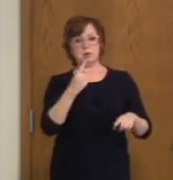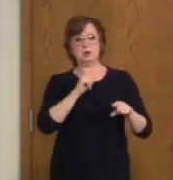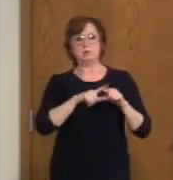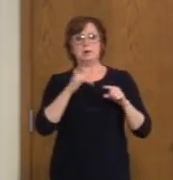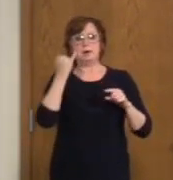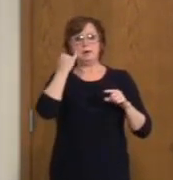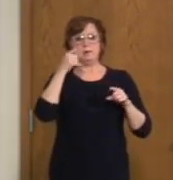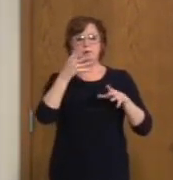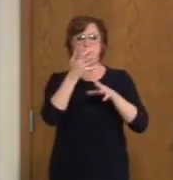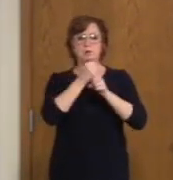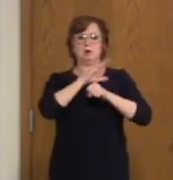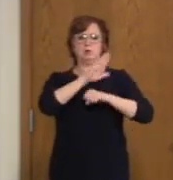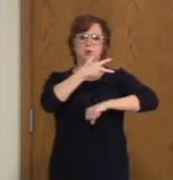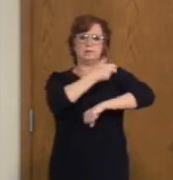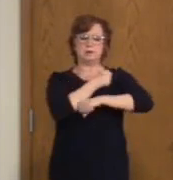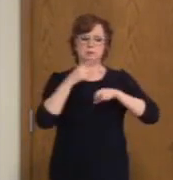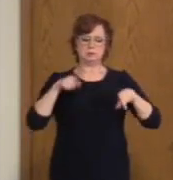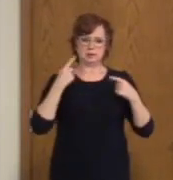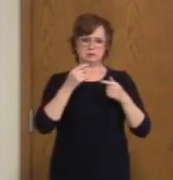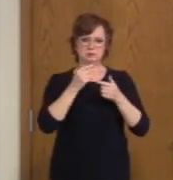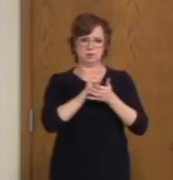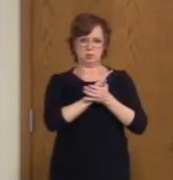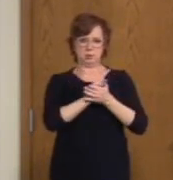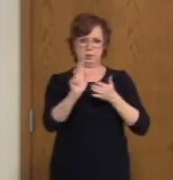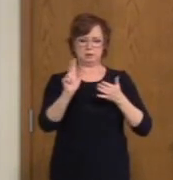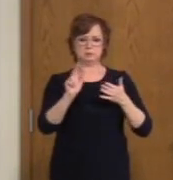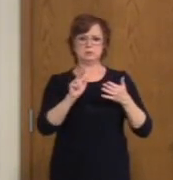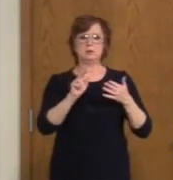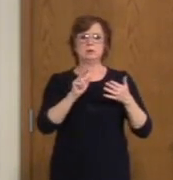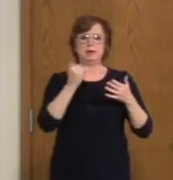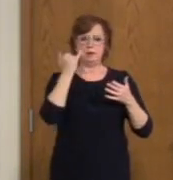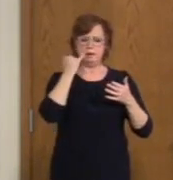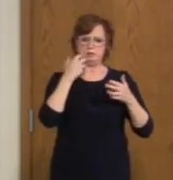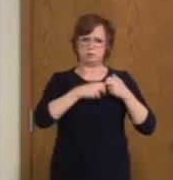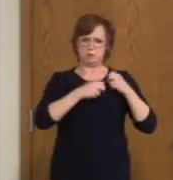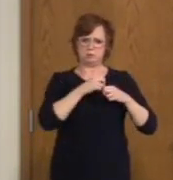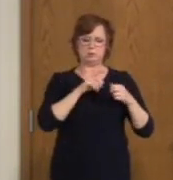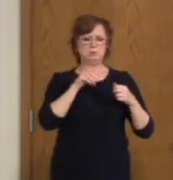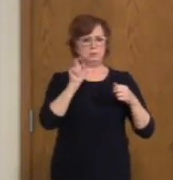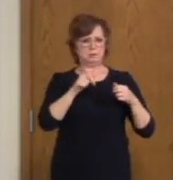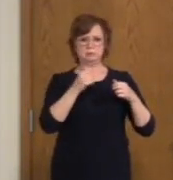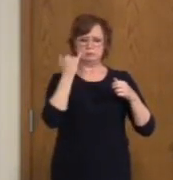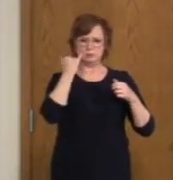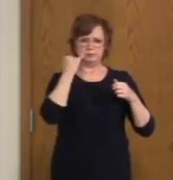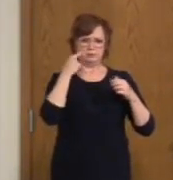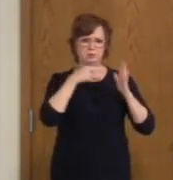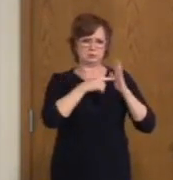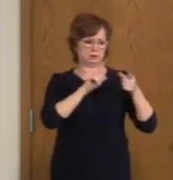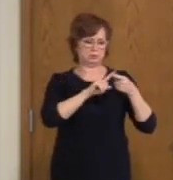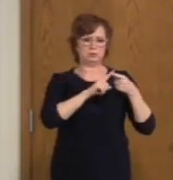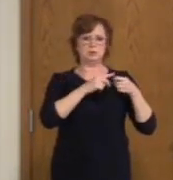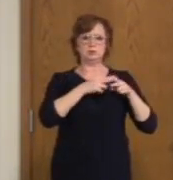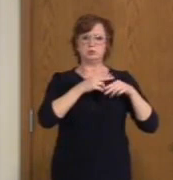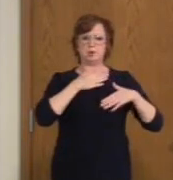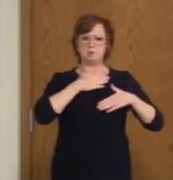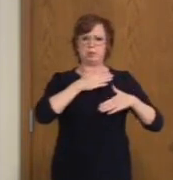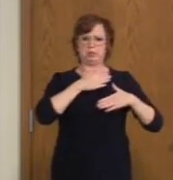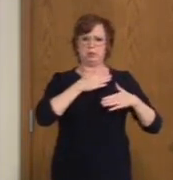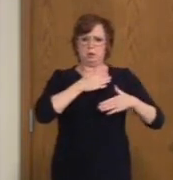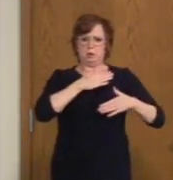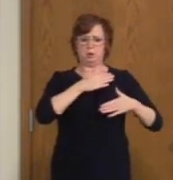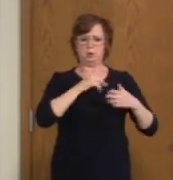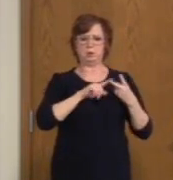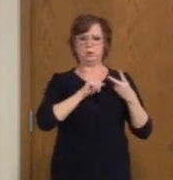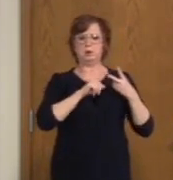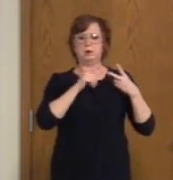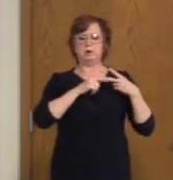days, obviously, if you develop symptoms like shortness of breath, chest pain, leg swelling, abdominal pain, headaches or blurred